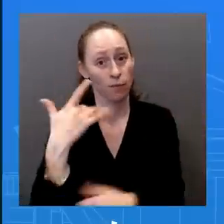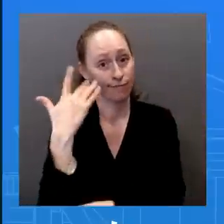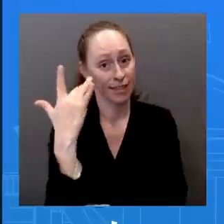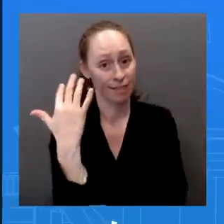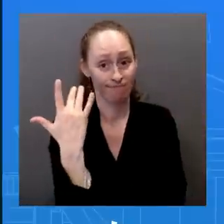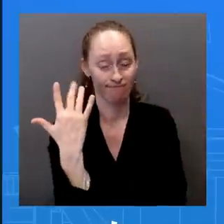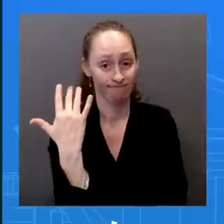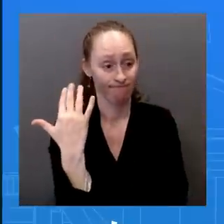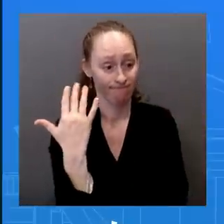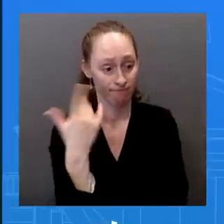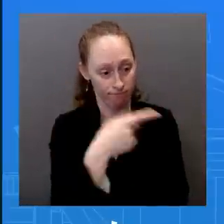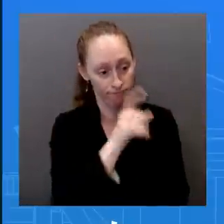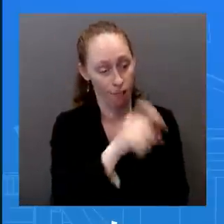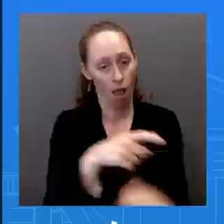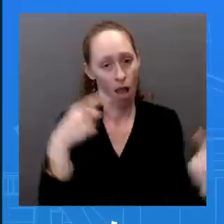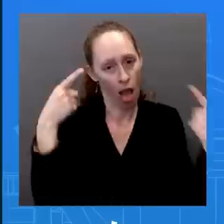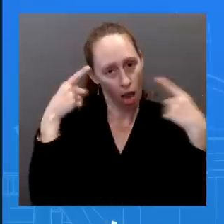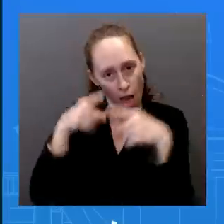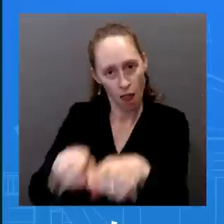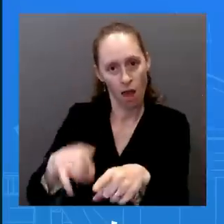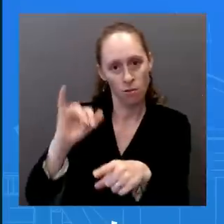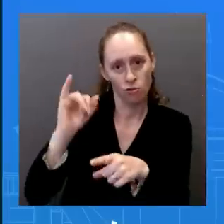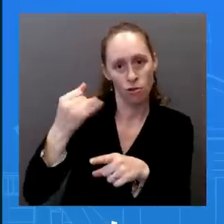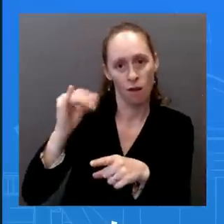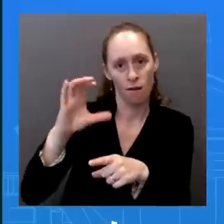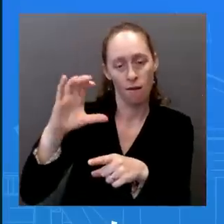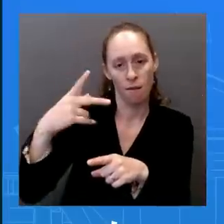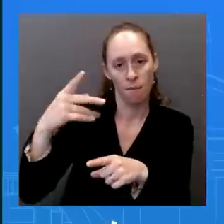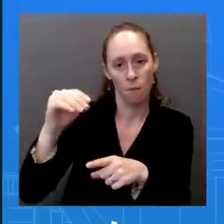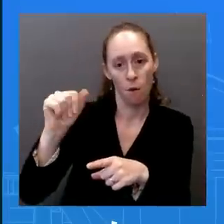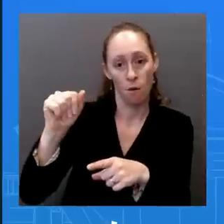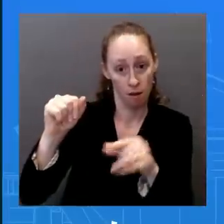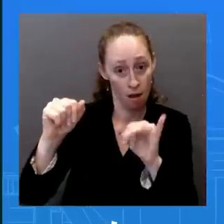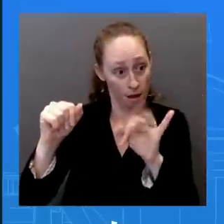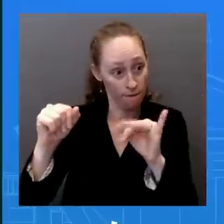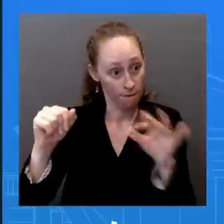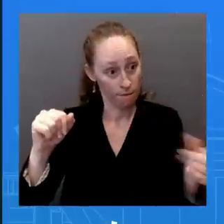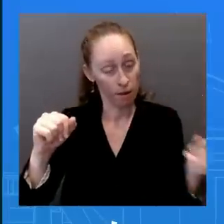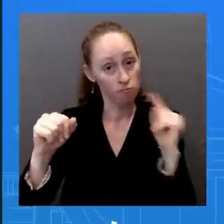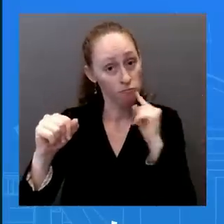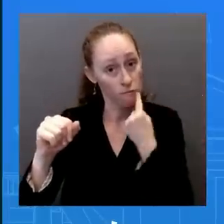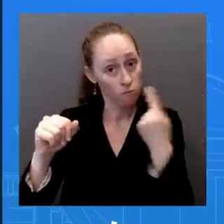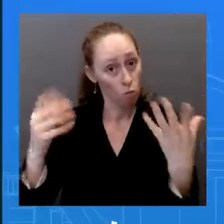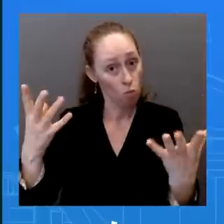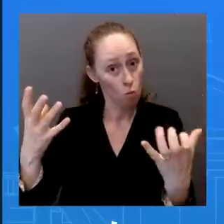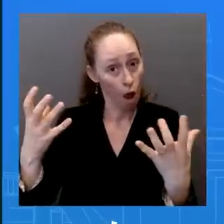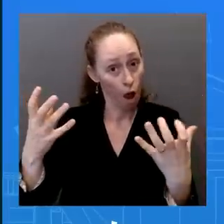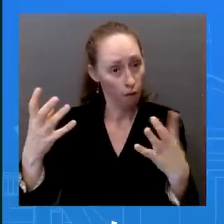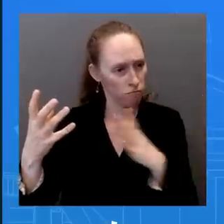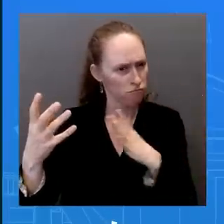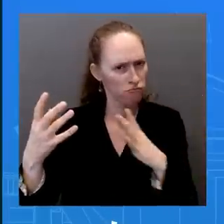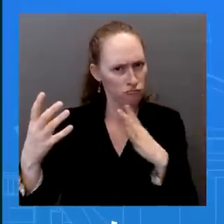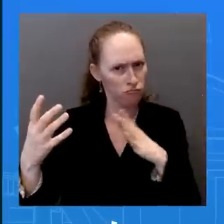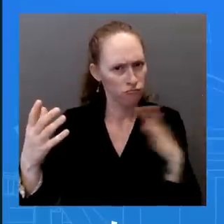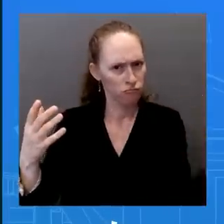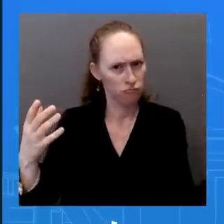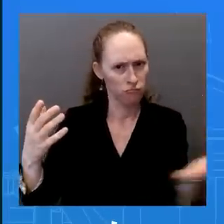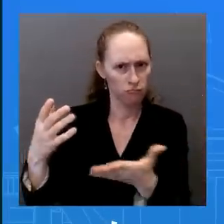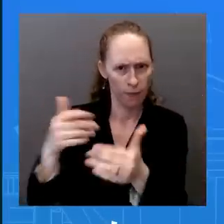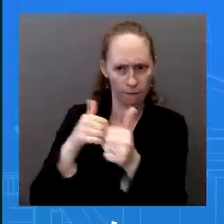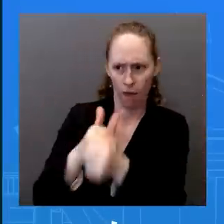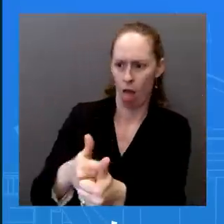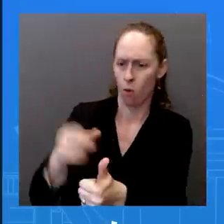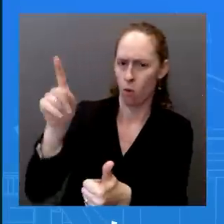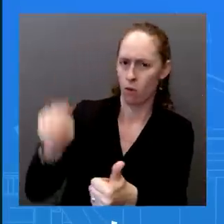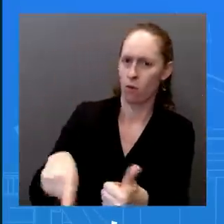serious about fulfilling its obligations and accepting that formula, we could have a deal. And you've heard the same thing, incidentally, from